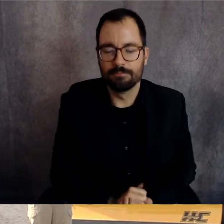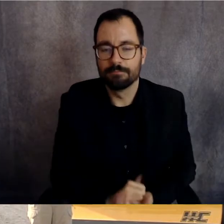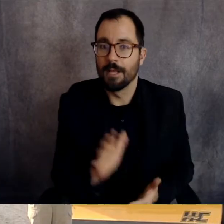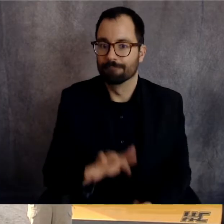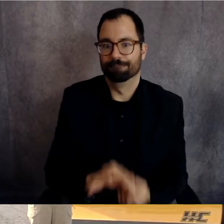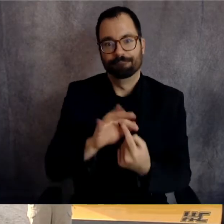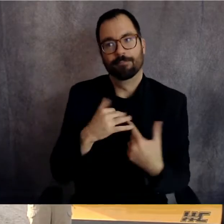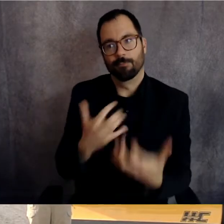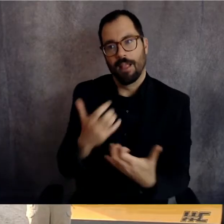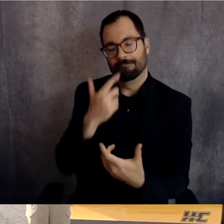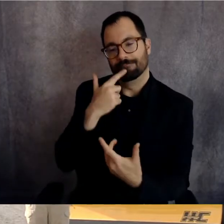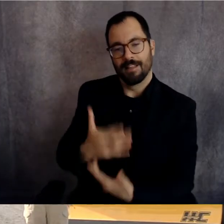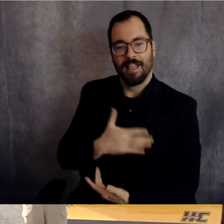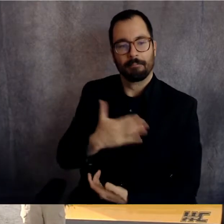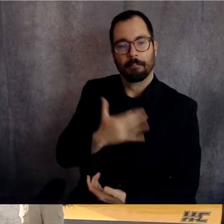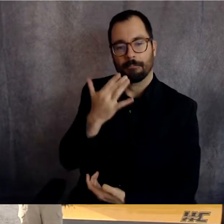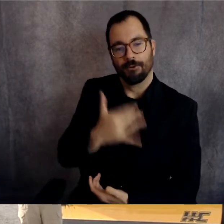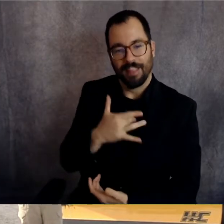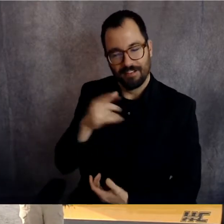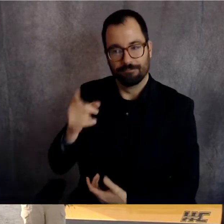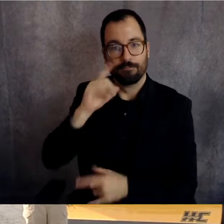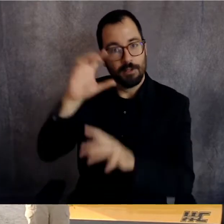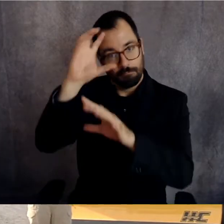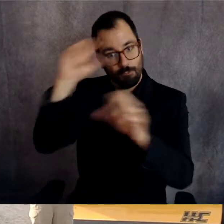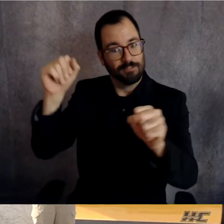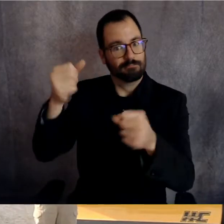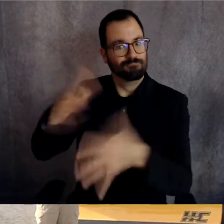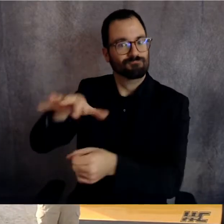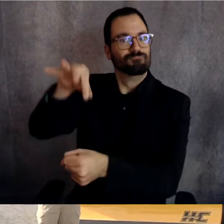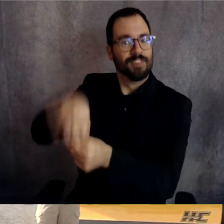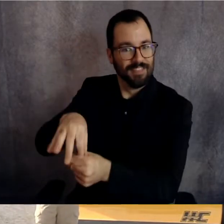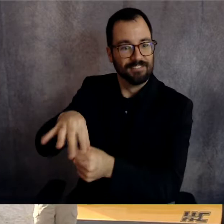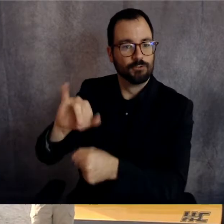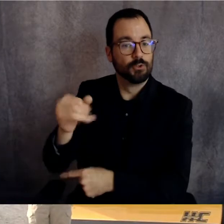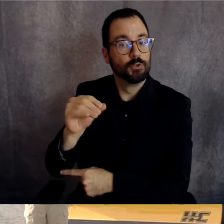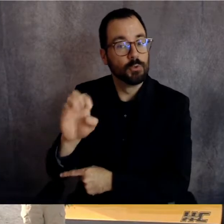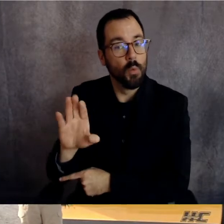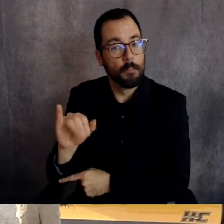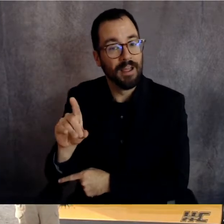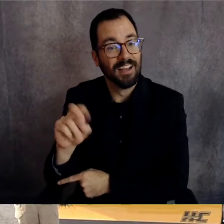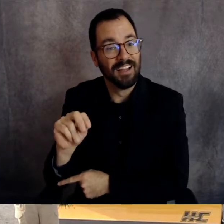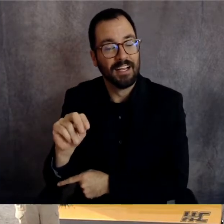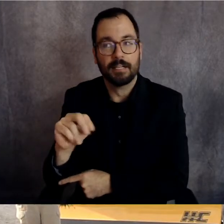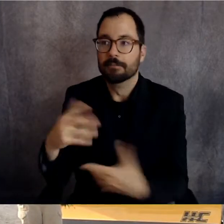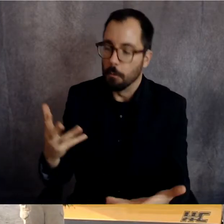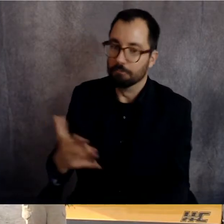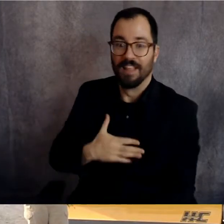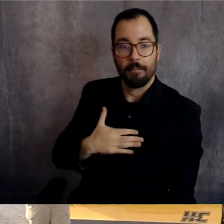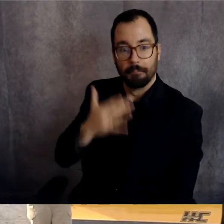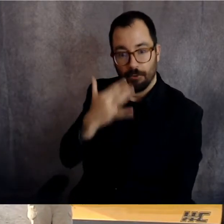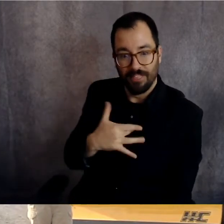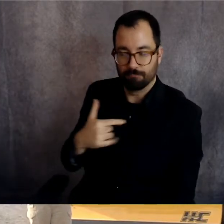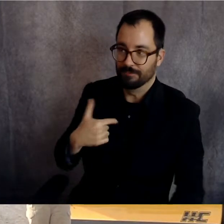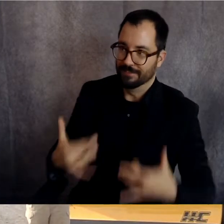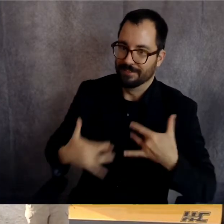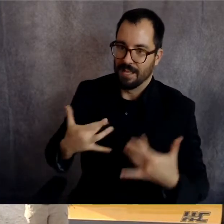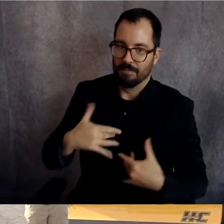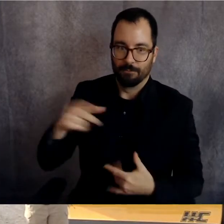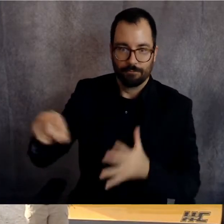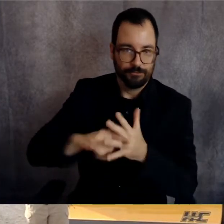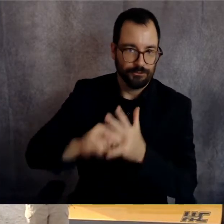birthday today is for President-elect Joe Biden. So happy birthday, Mr. President-elect. We're excited about you starting. I'm excited about you